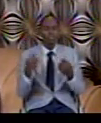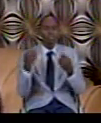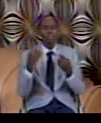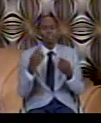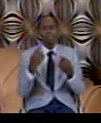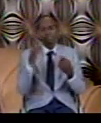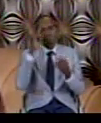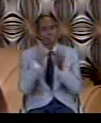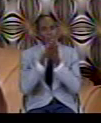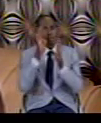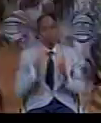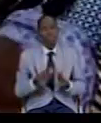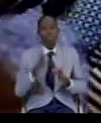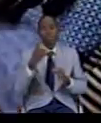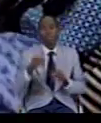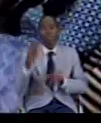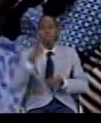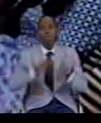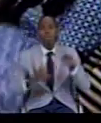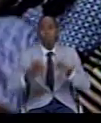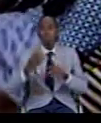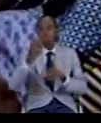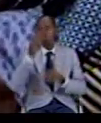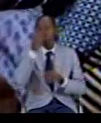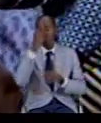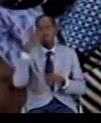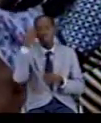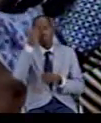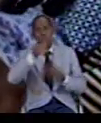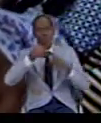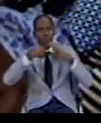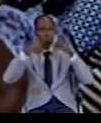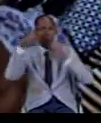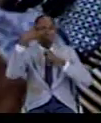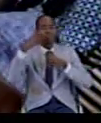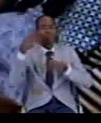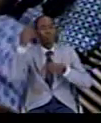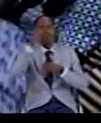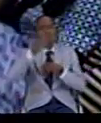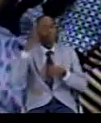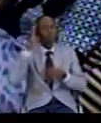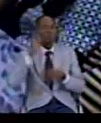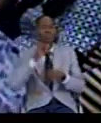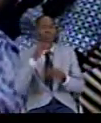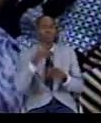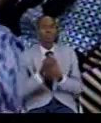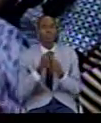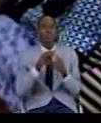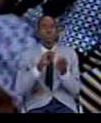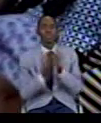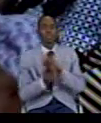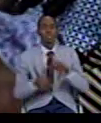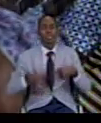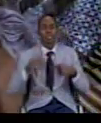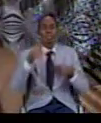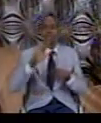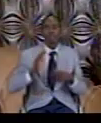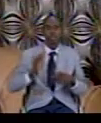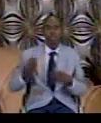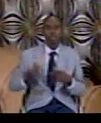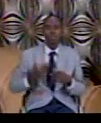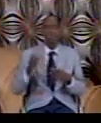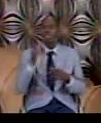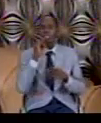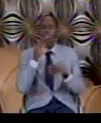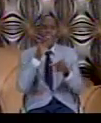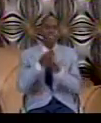men will not change your life. Amen. Your soul is great enough for Christ to purchase